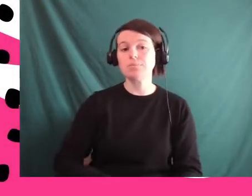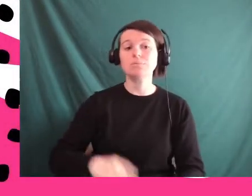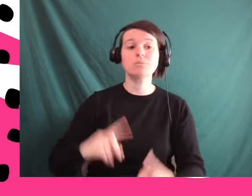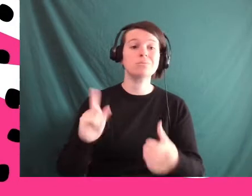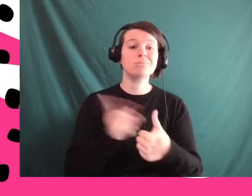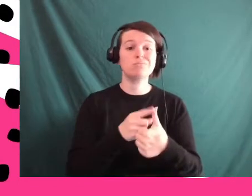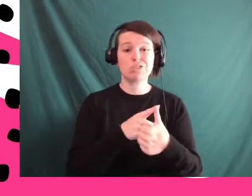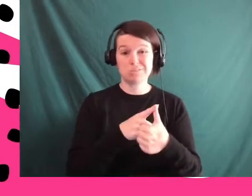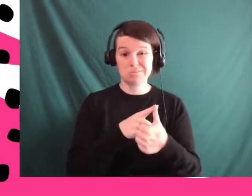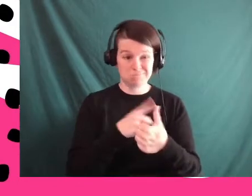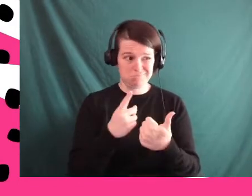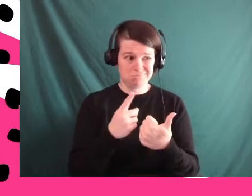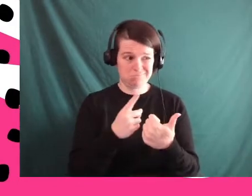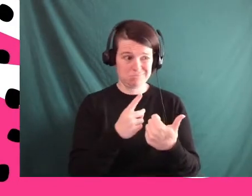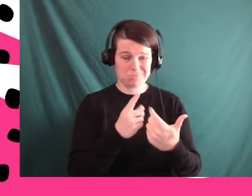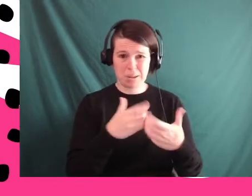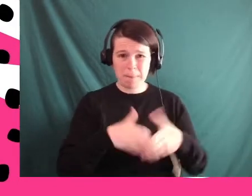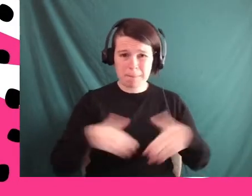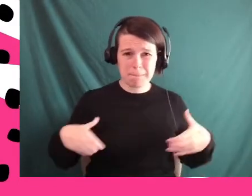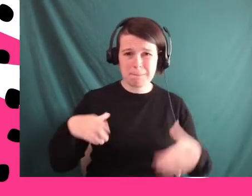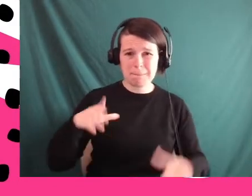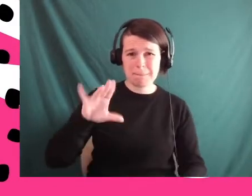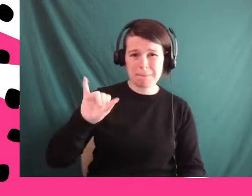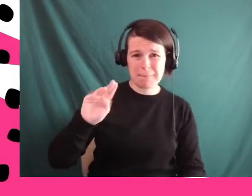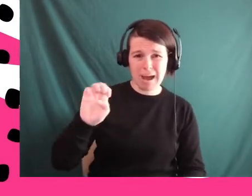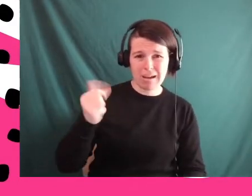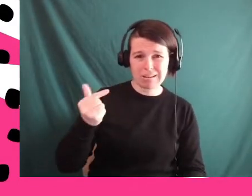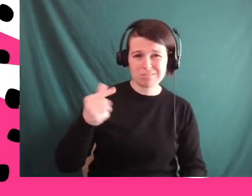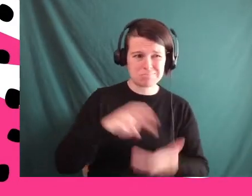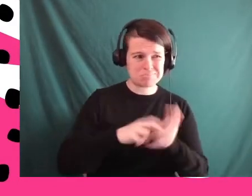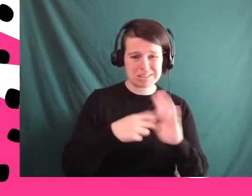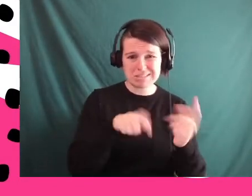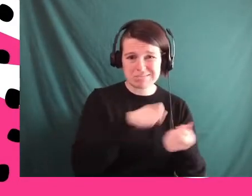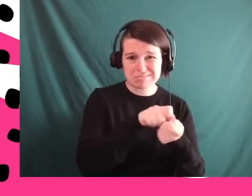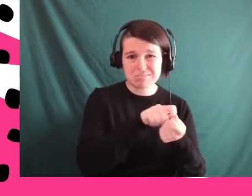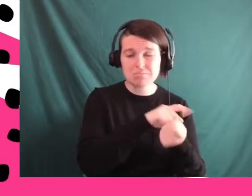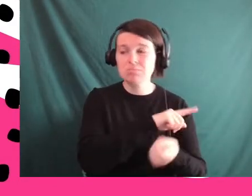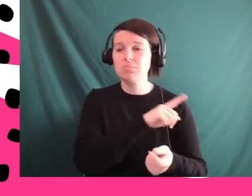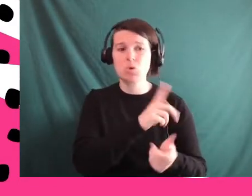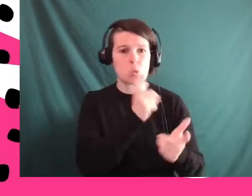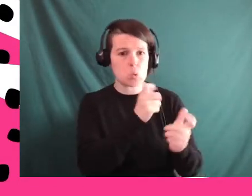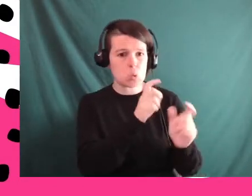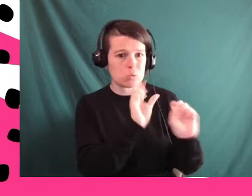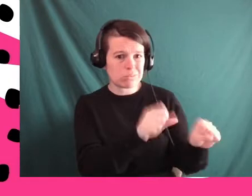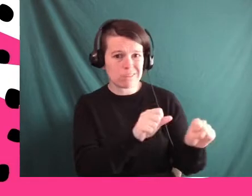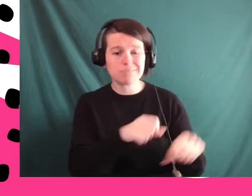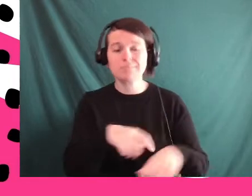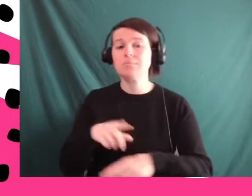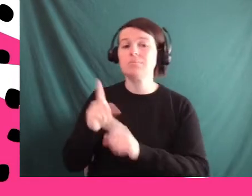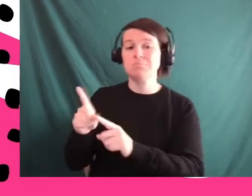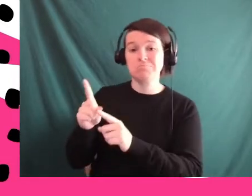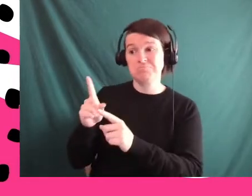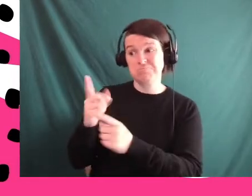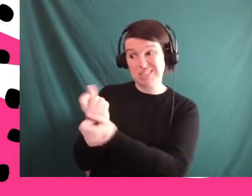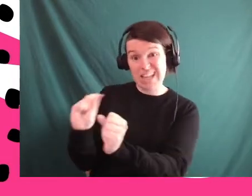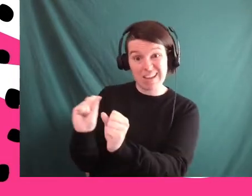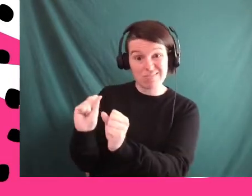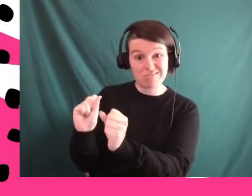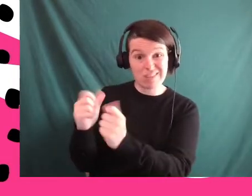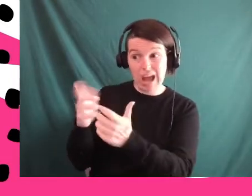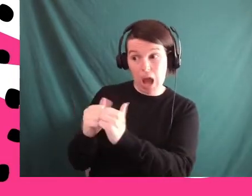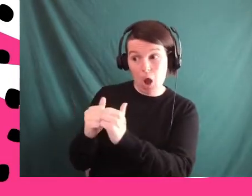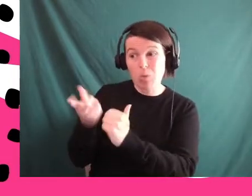is exactly and who might choose to bind. Then we're going to discuss how to bind safely and what are some common signs that you might not be doing